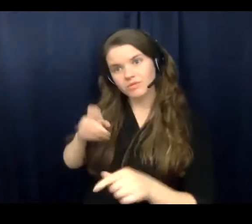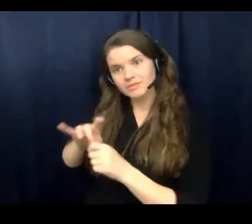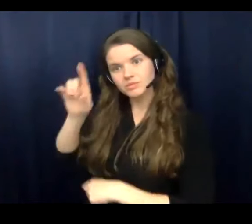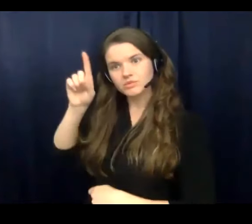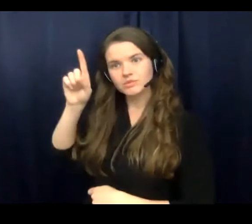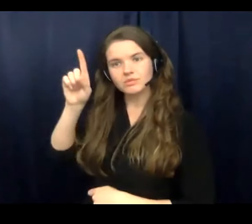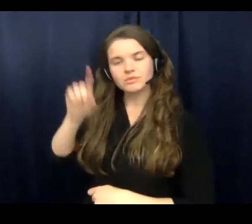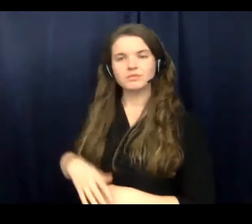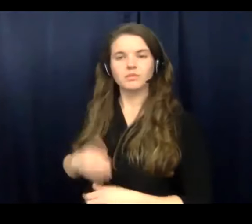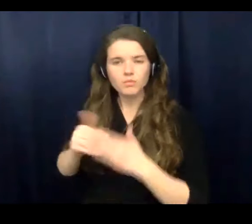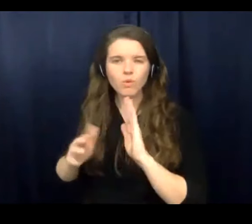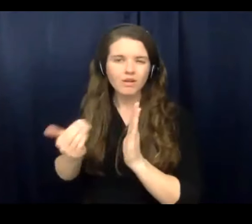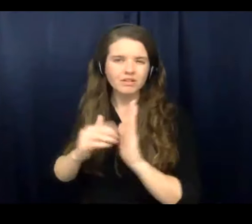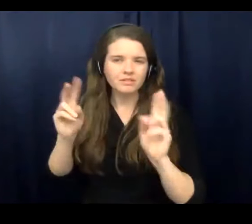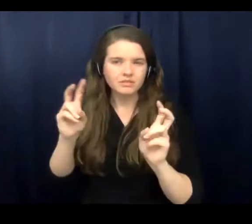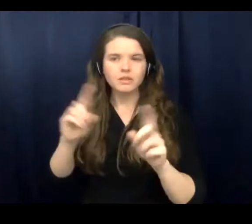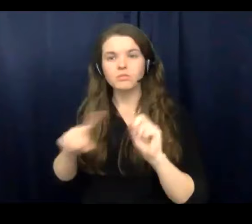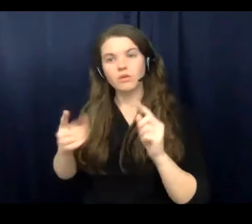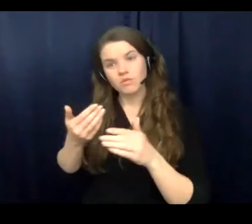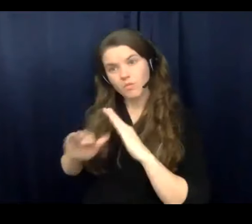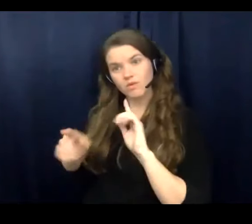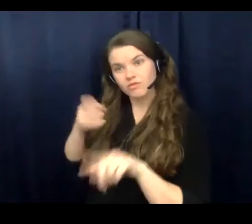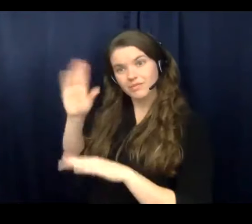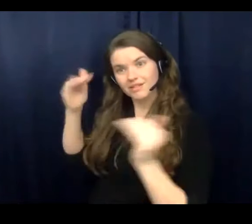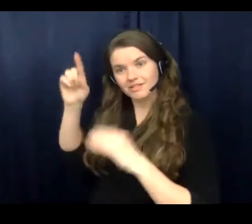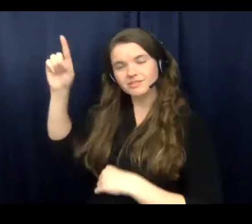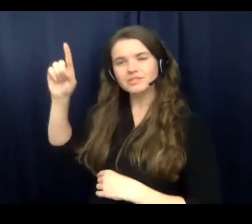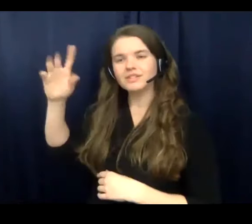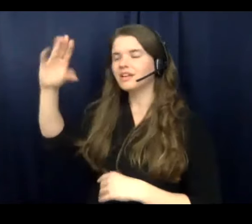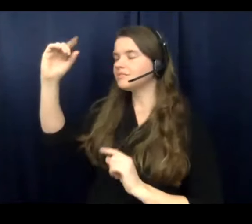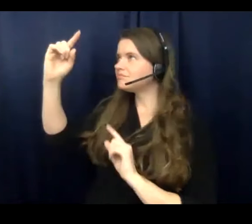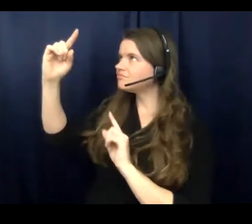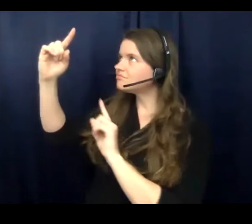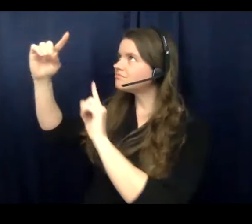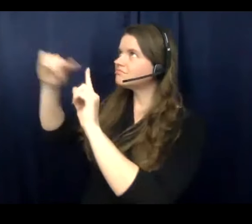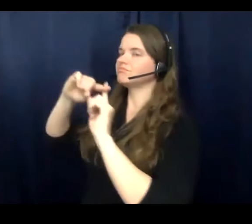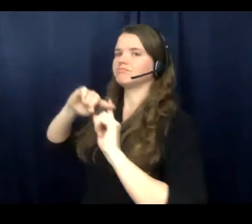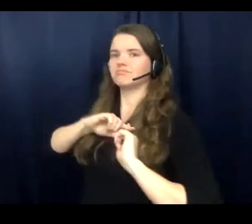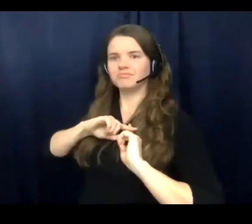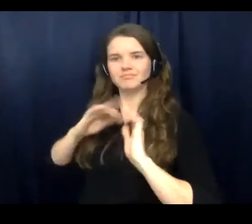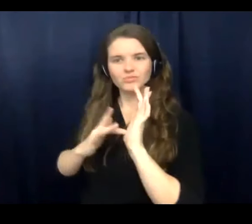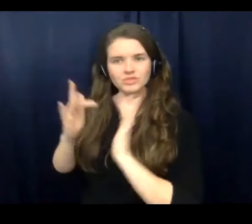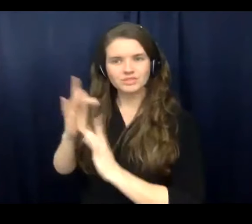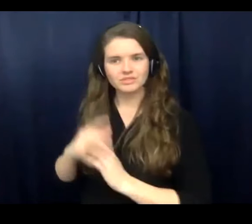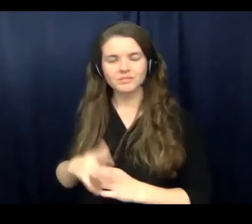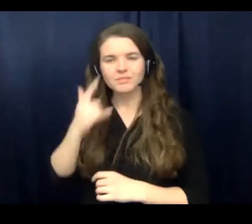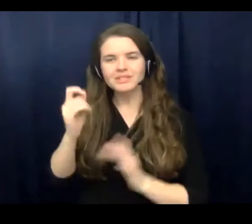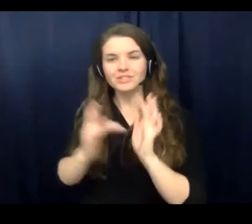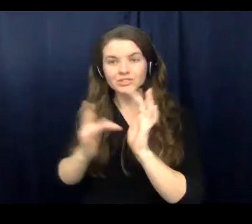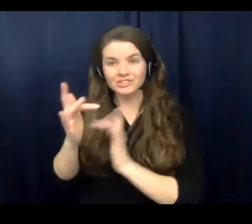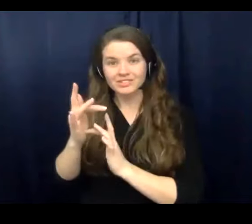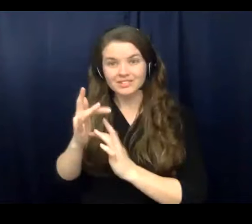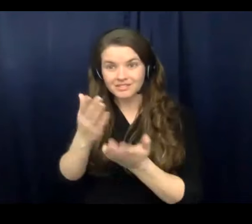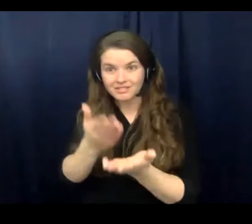it born again, but the idea is born from heaven, an encounter with heaven, an encounter with Jesus. Because Jesus, my friend, right now